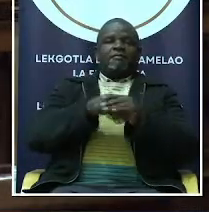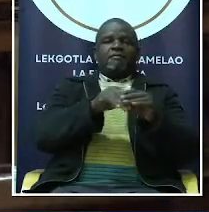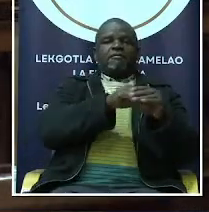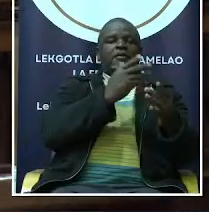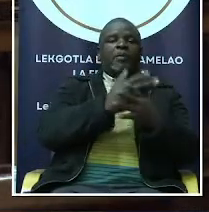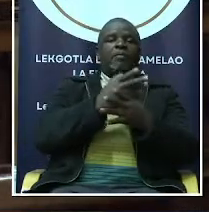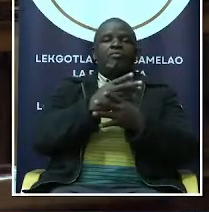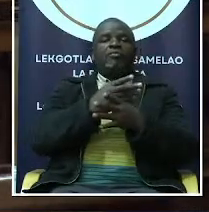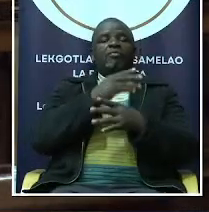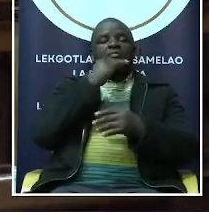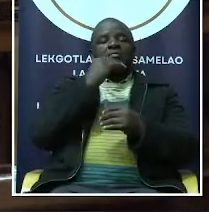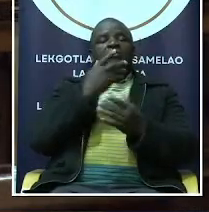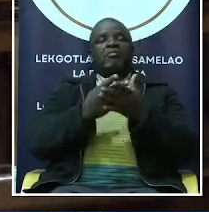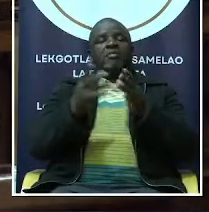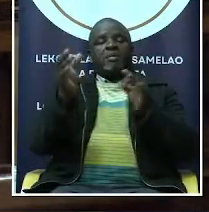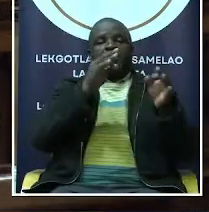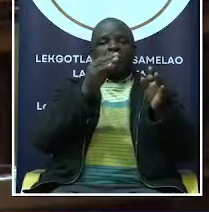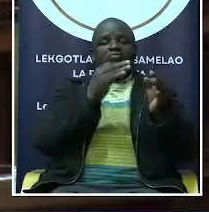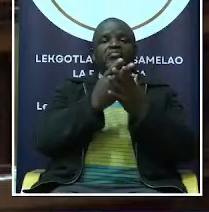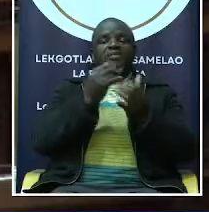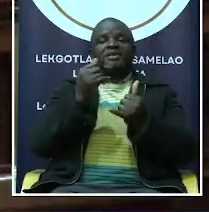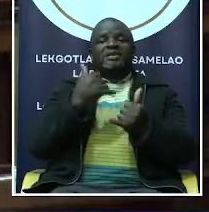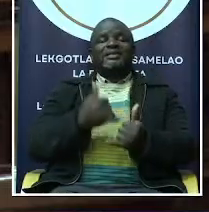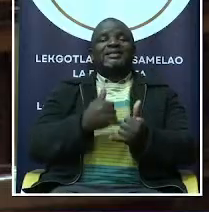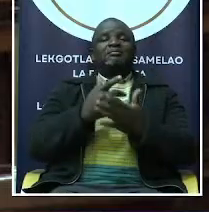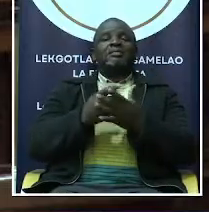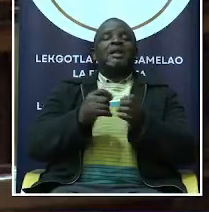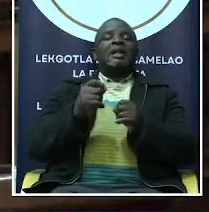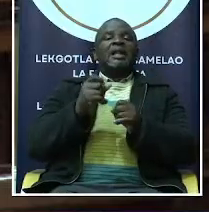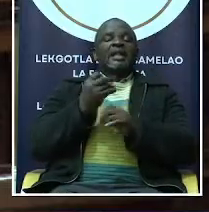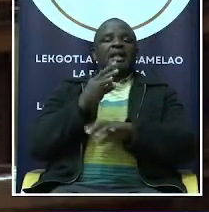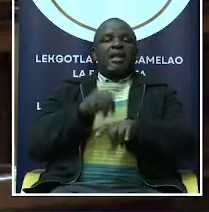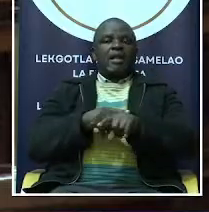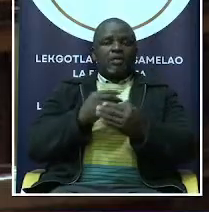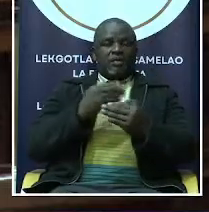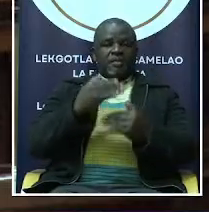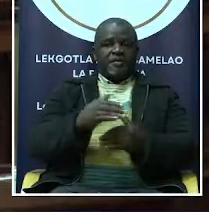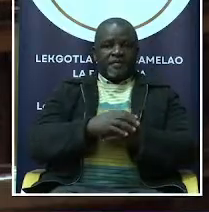will primarily exist within the state.